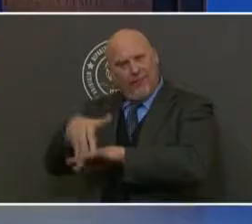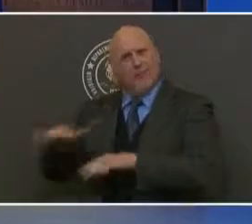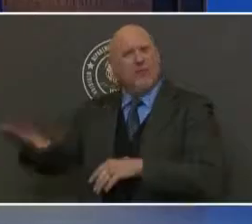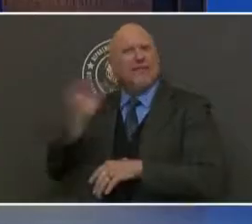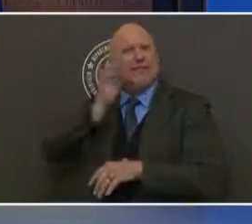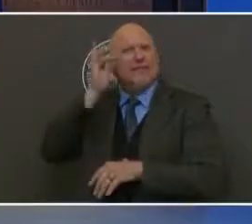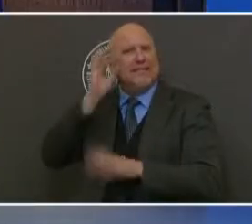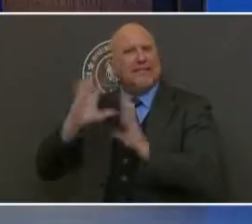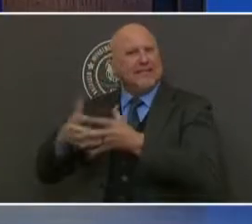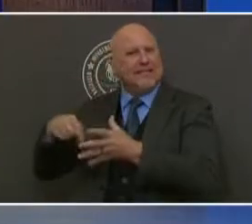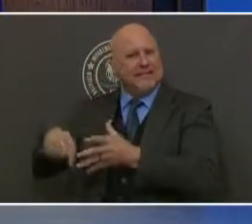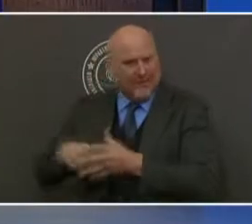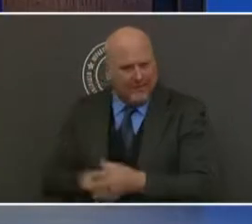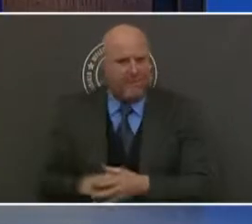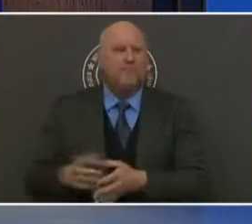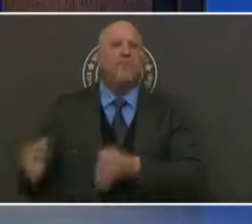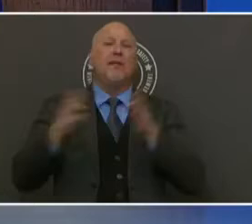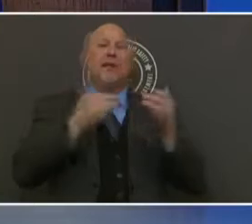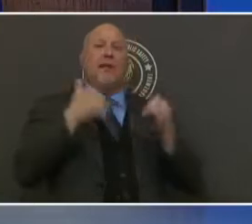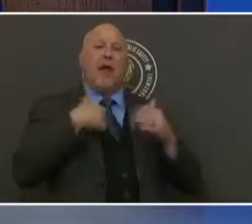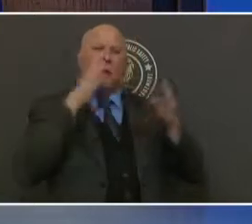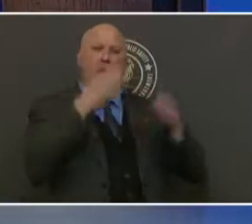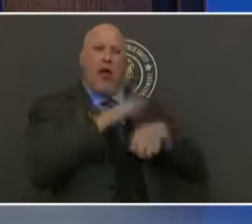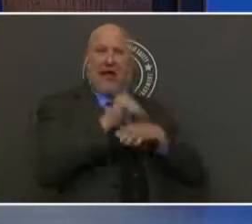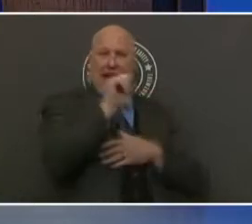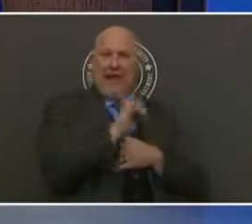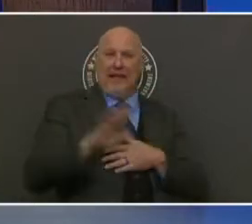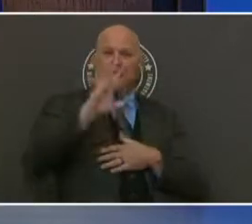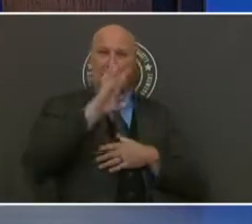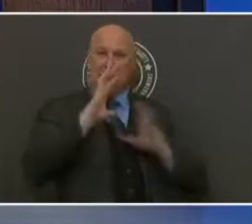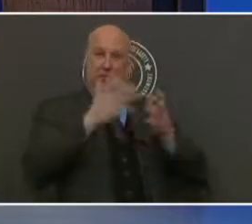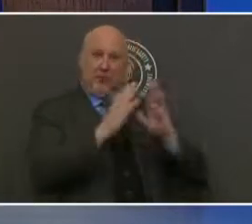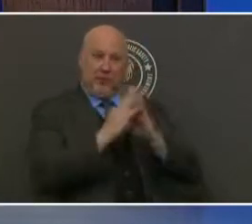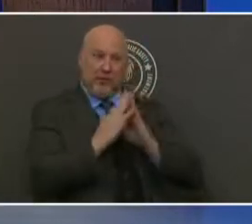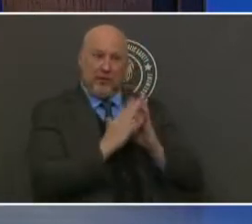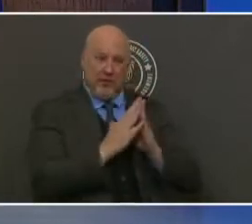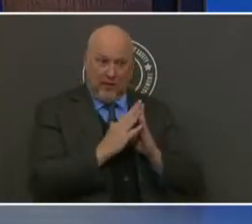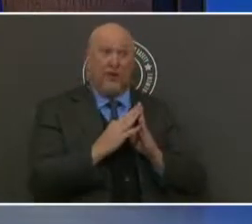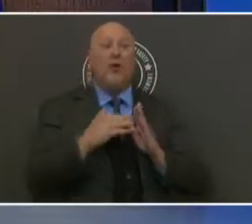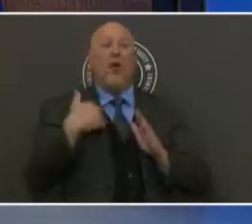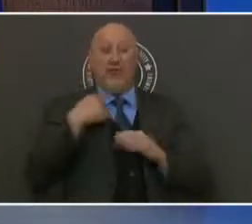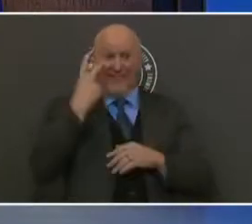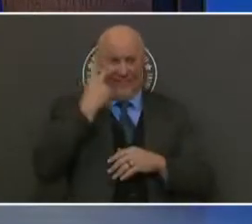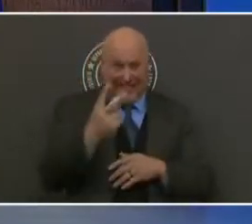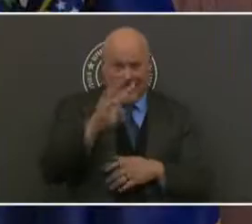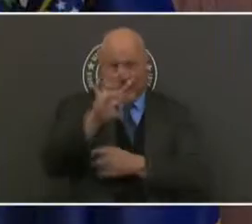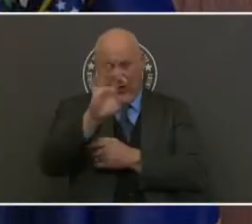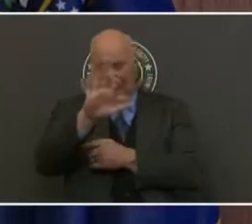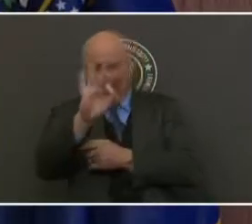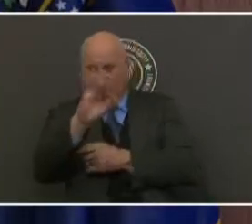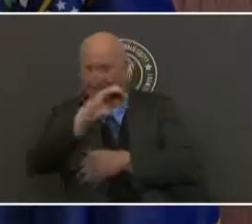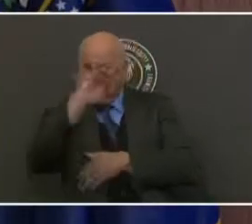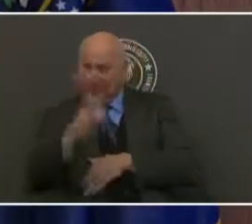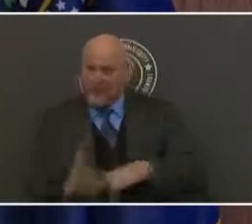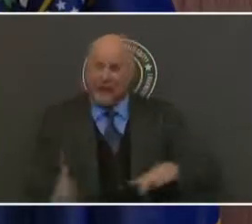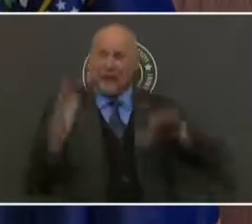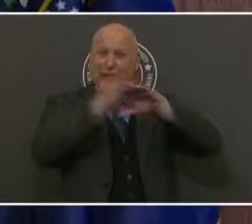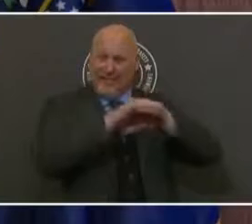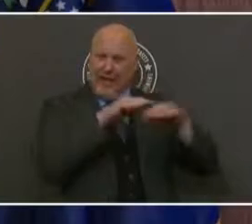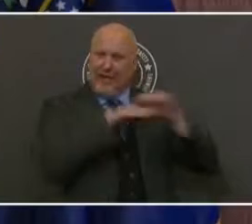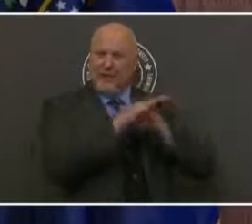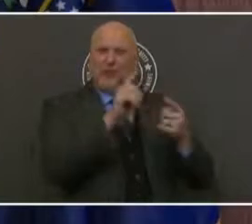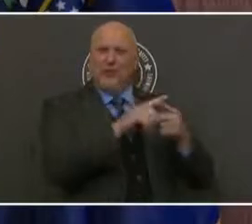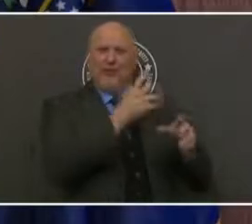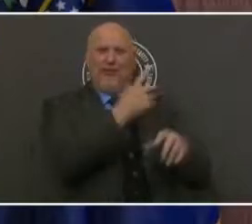population has seen a 459% increase since we launched our equity efforts. Black and African